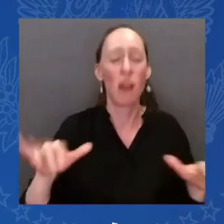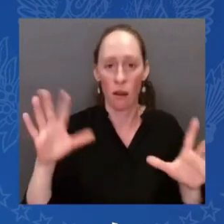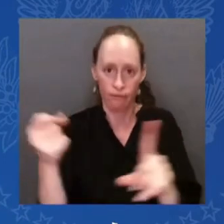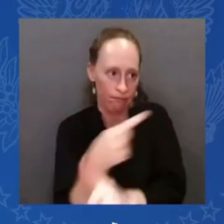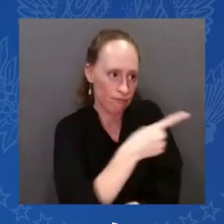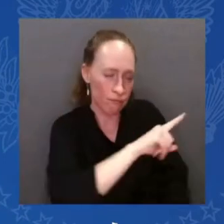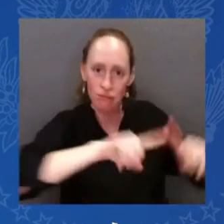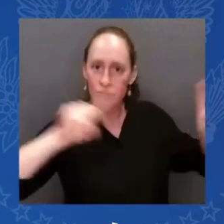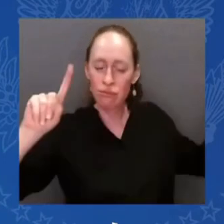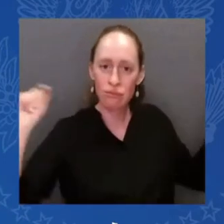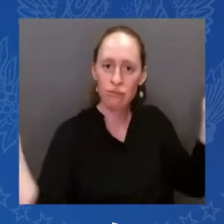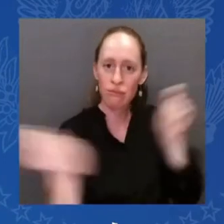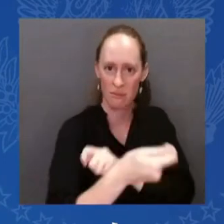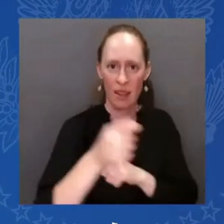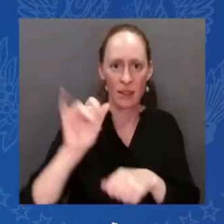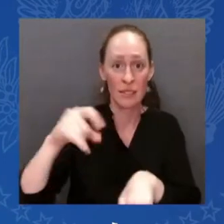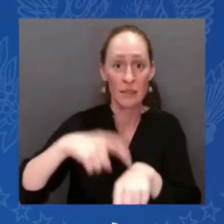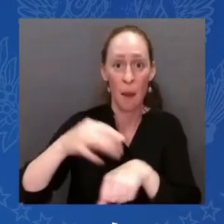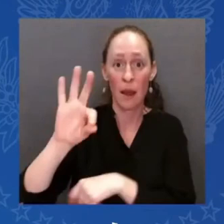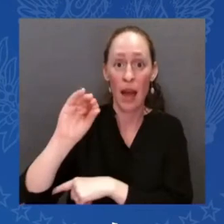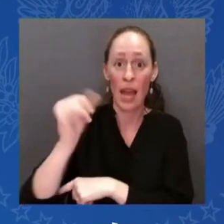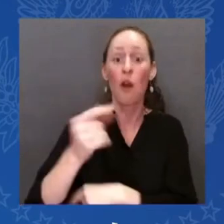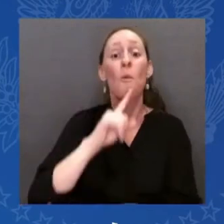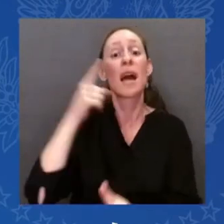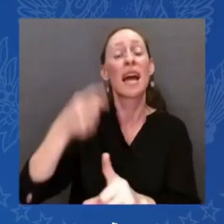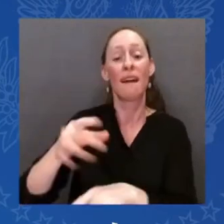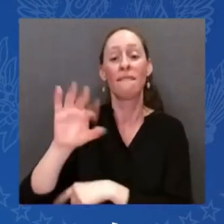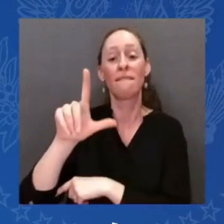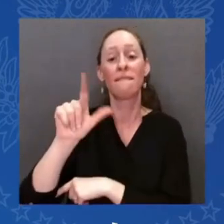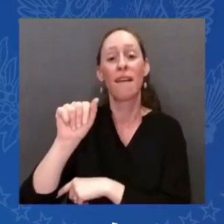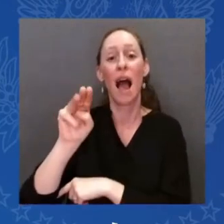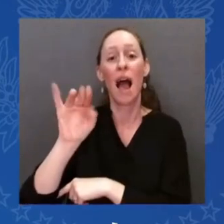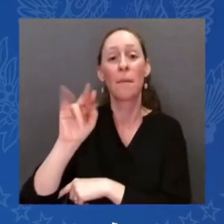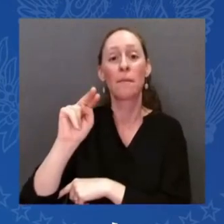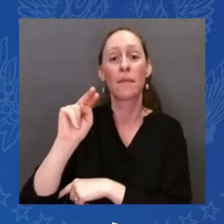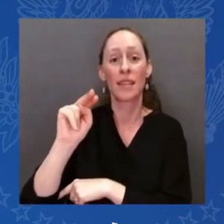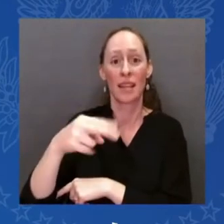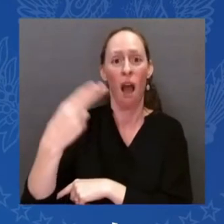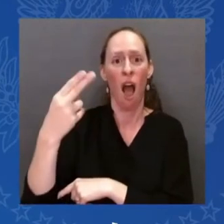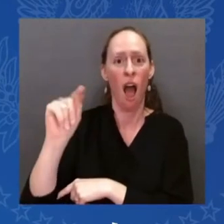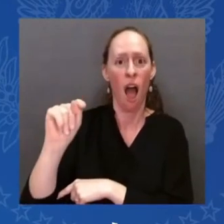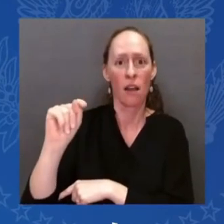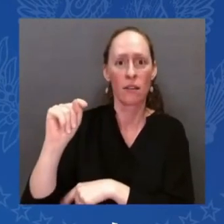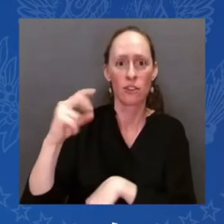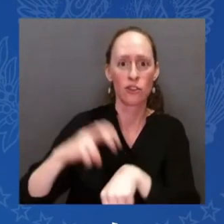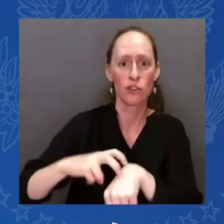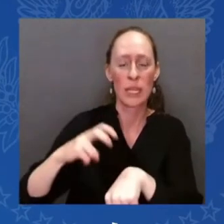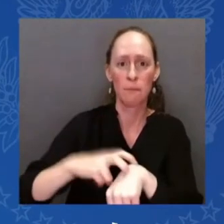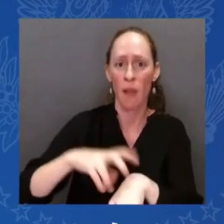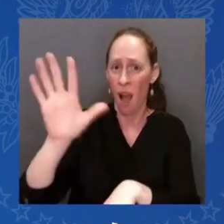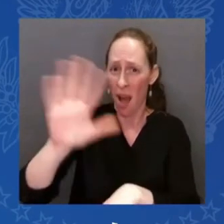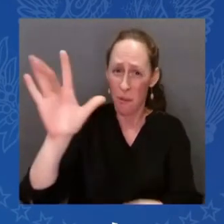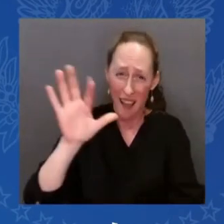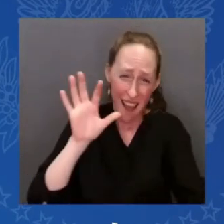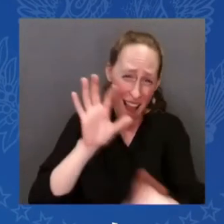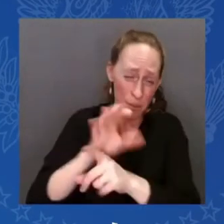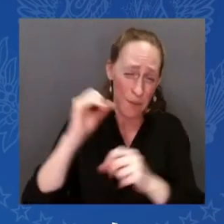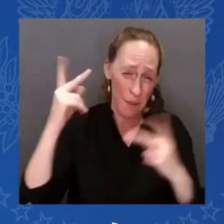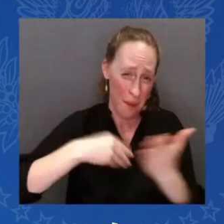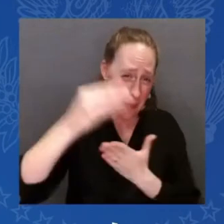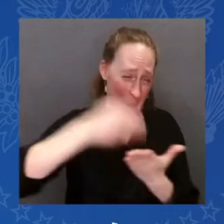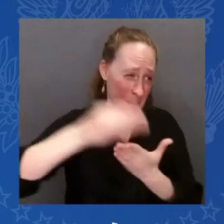today and a cultural phenomenon. We are telling a story that celebrates the American entrepreneurial